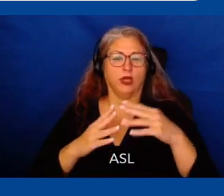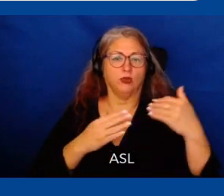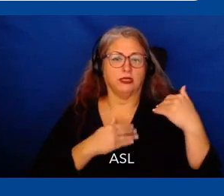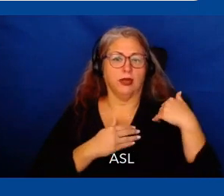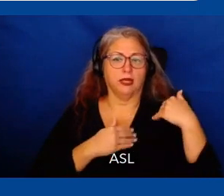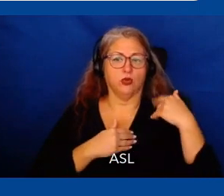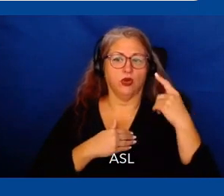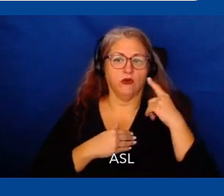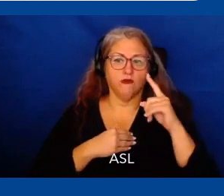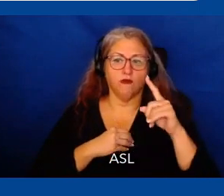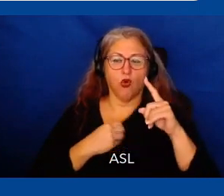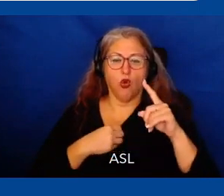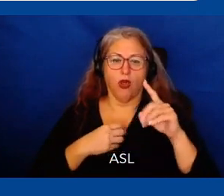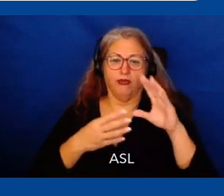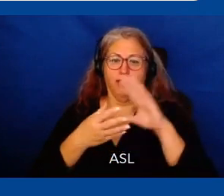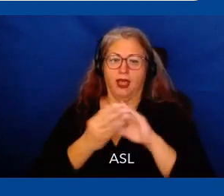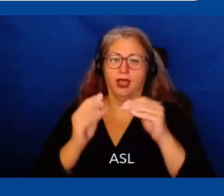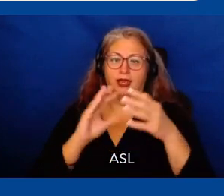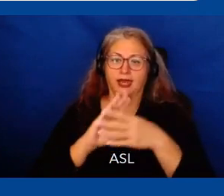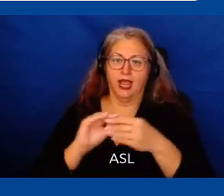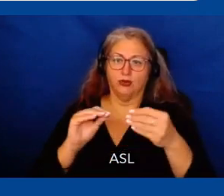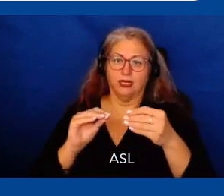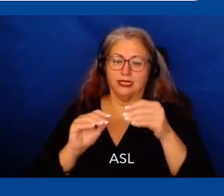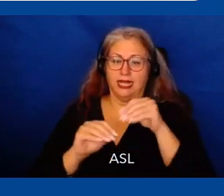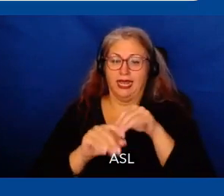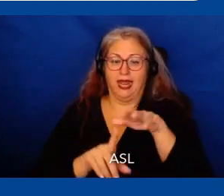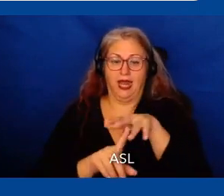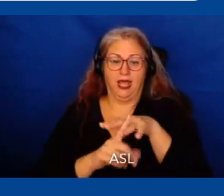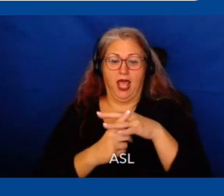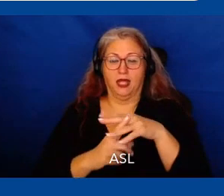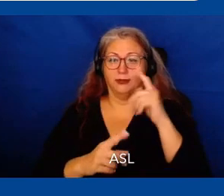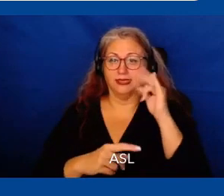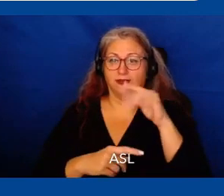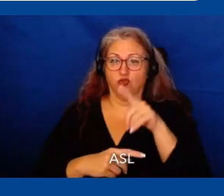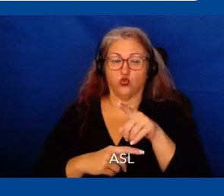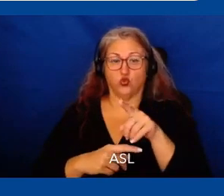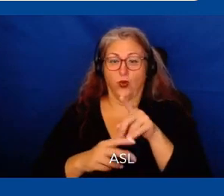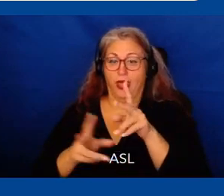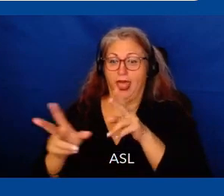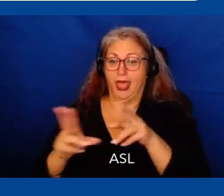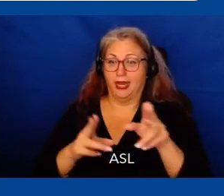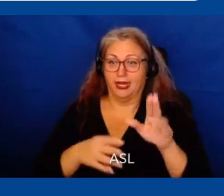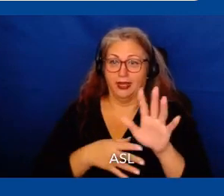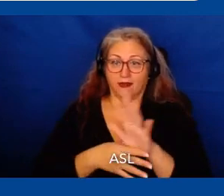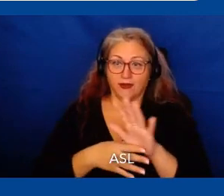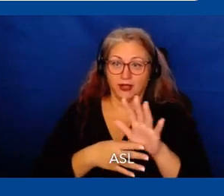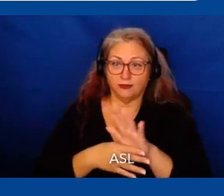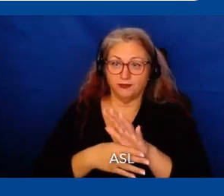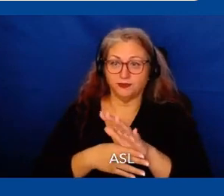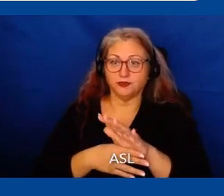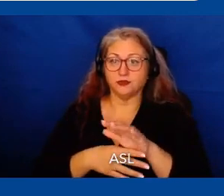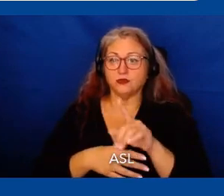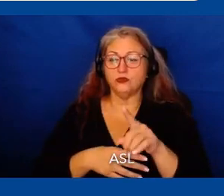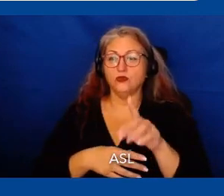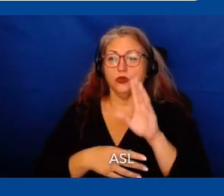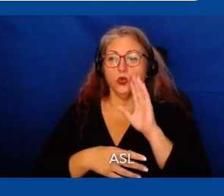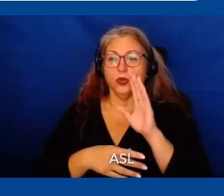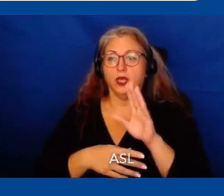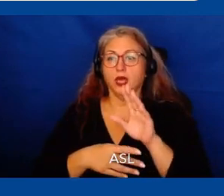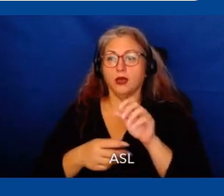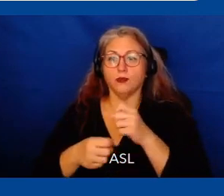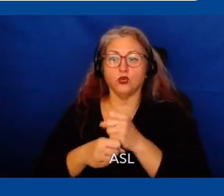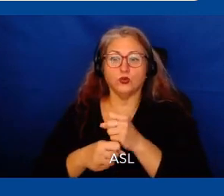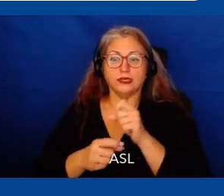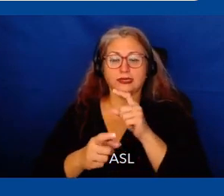a narration that it's in a context, because if you are editing a film, you are choosing certain things that in